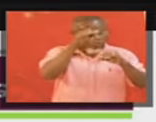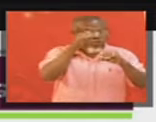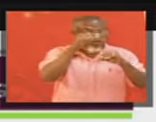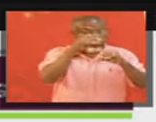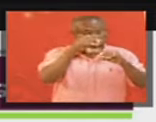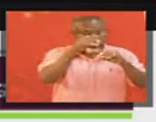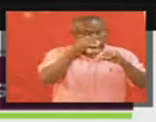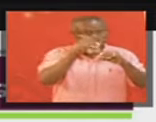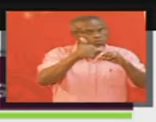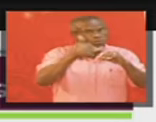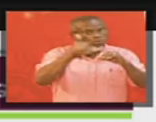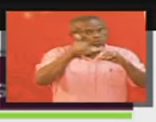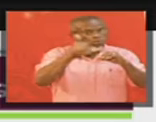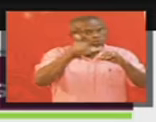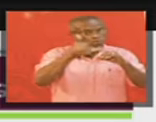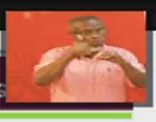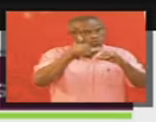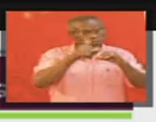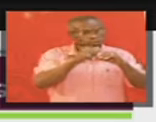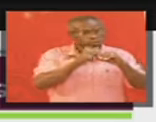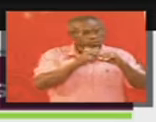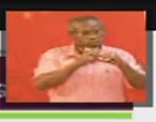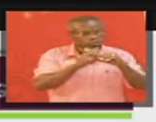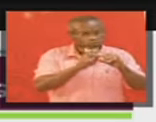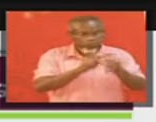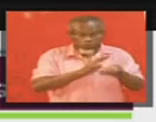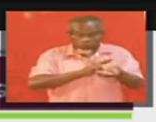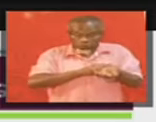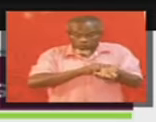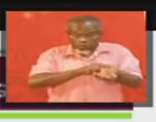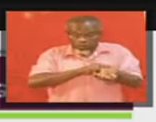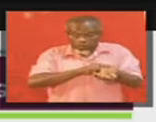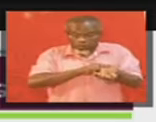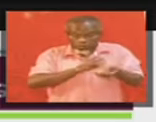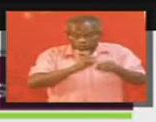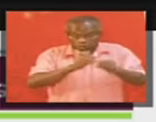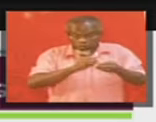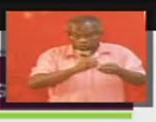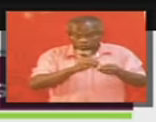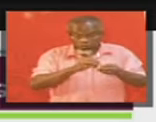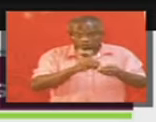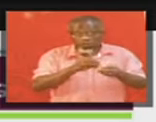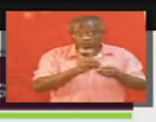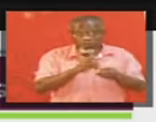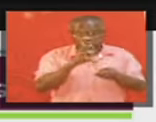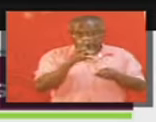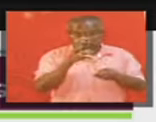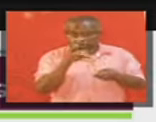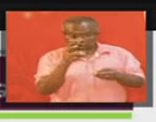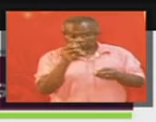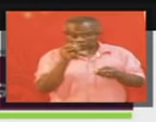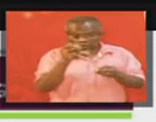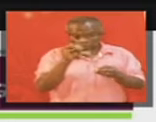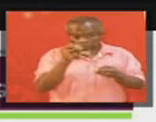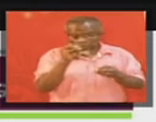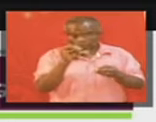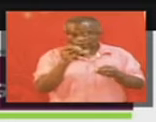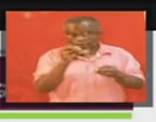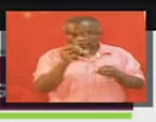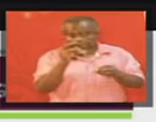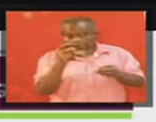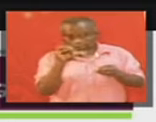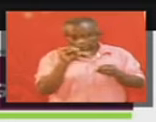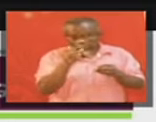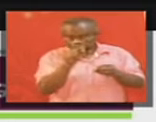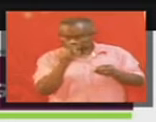generally for normal adults tend to be between 60 beats per minute and 100. So if your pulse rate is between 60 and